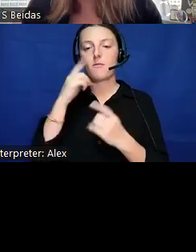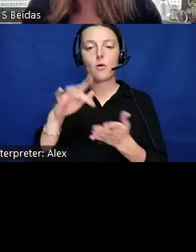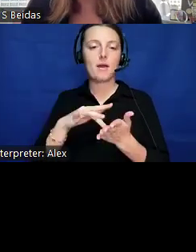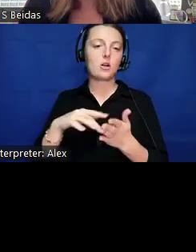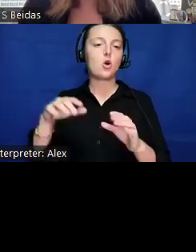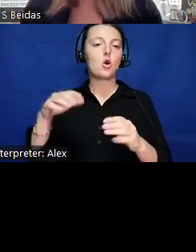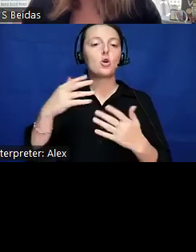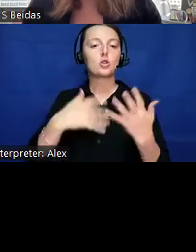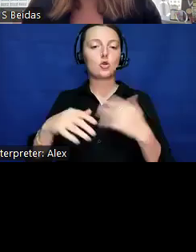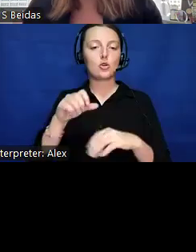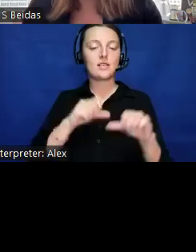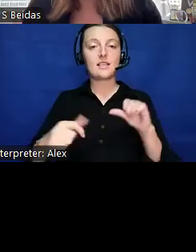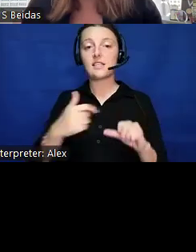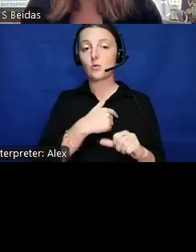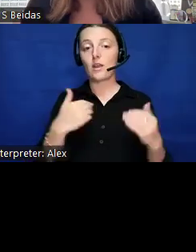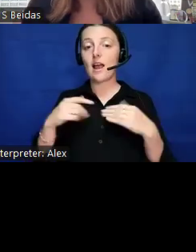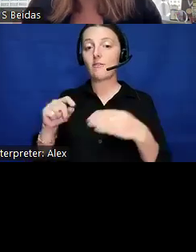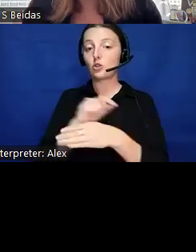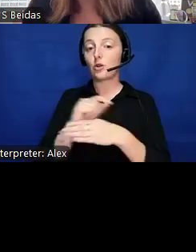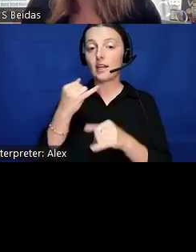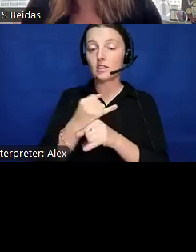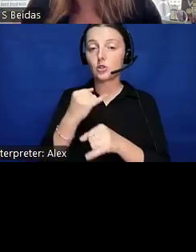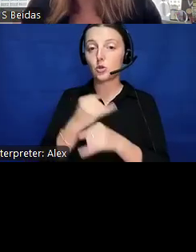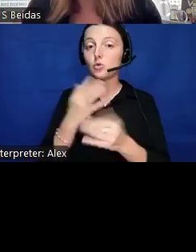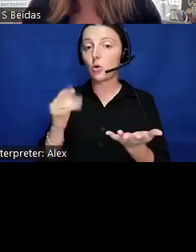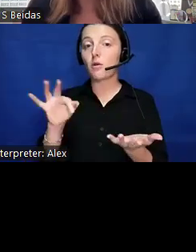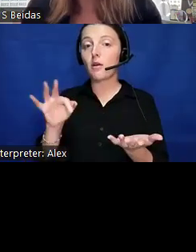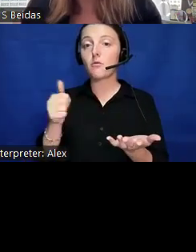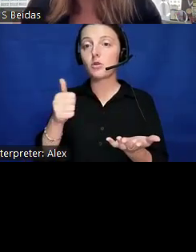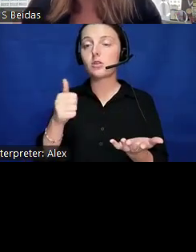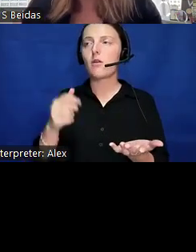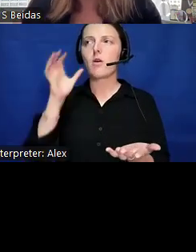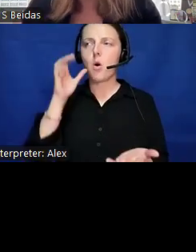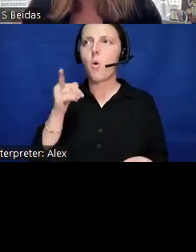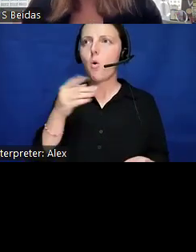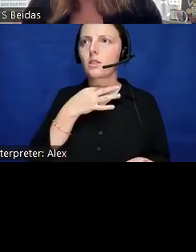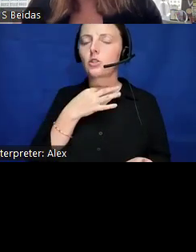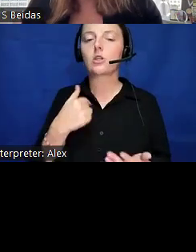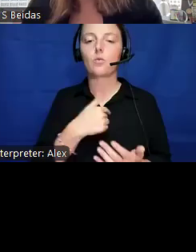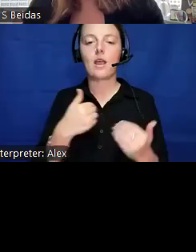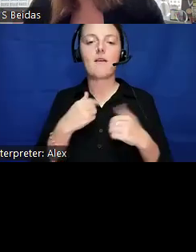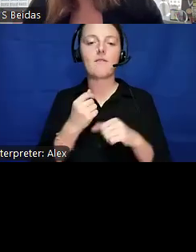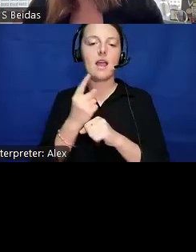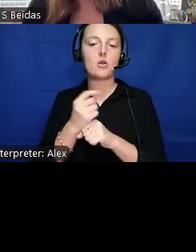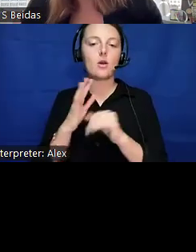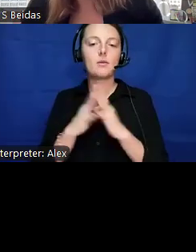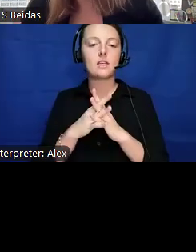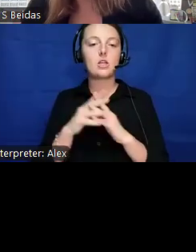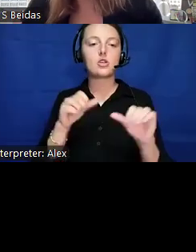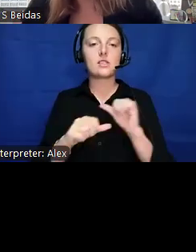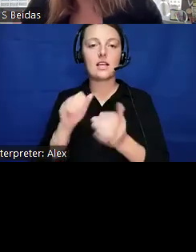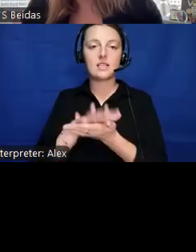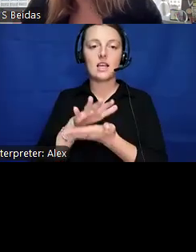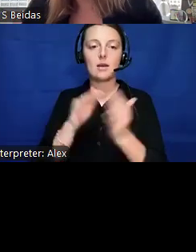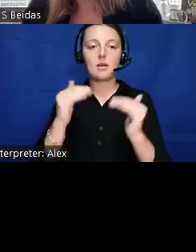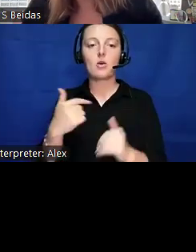training institutes. So if what you heard today sounds interesting, we have an annual Implementation Science Academy. We have an upcoming